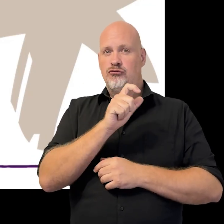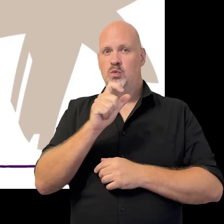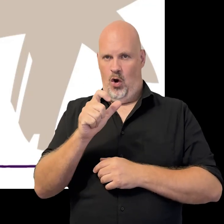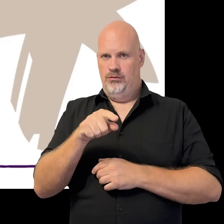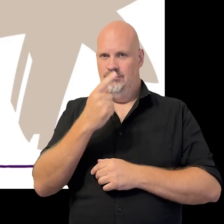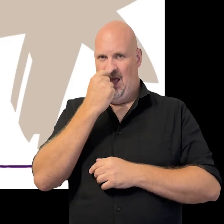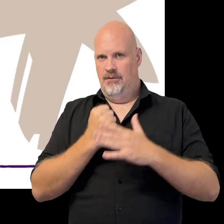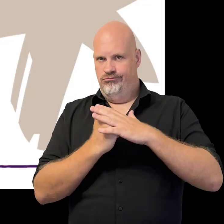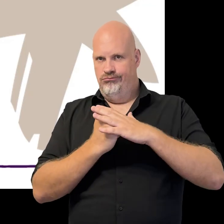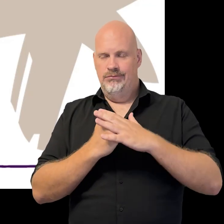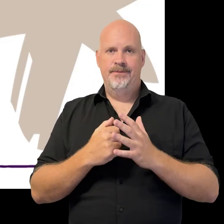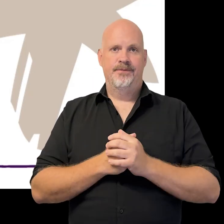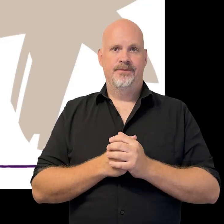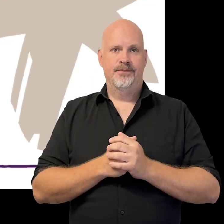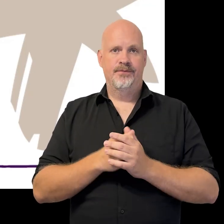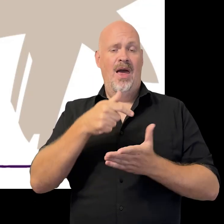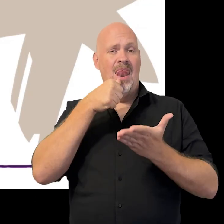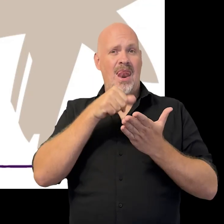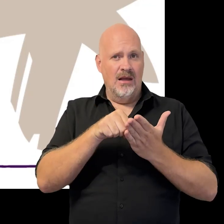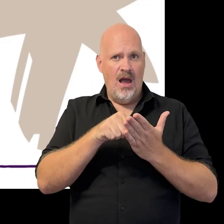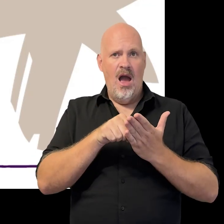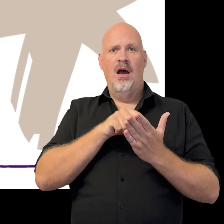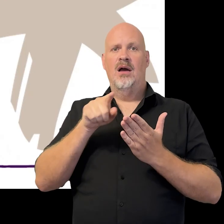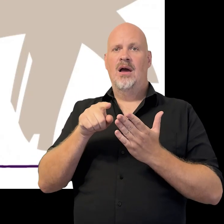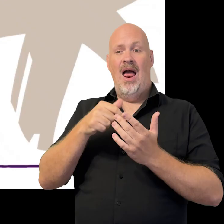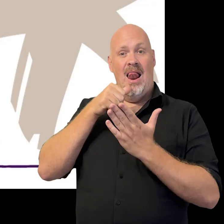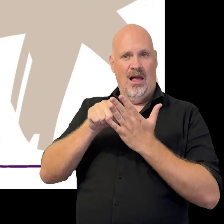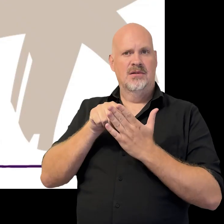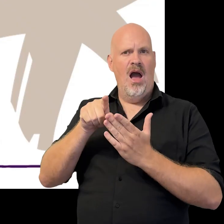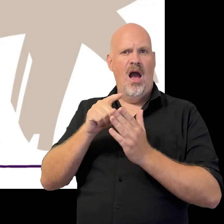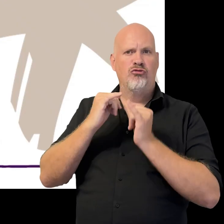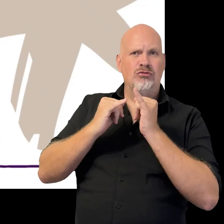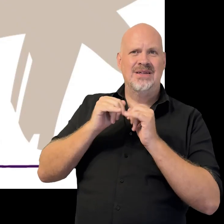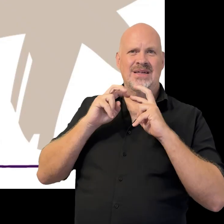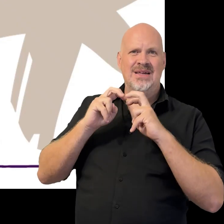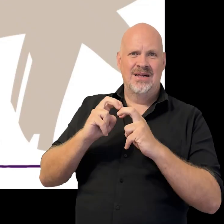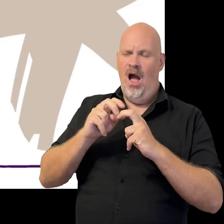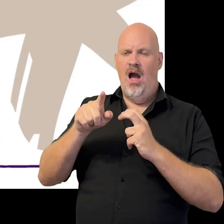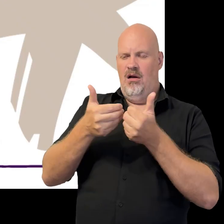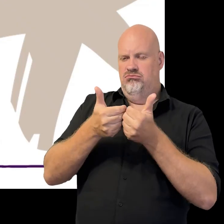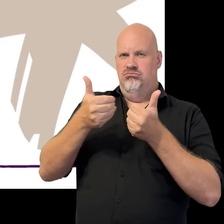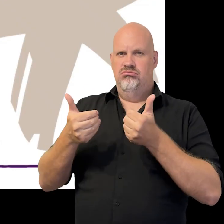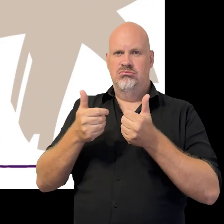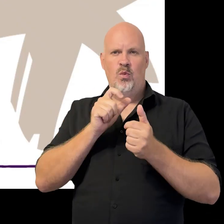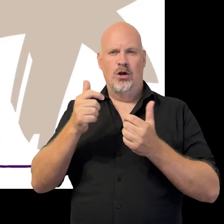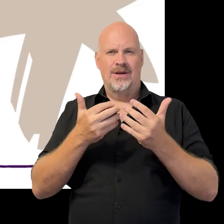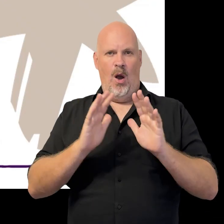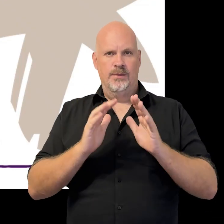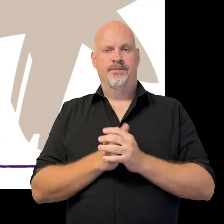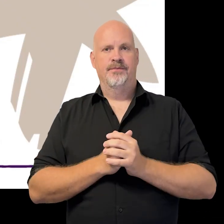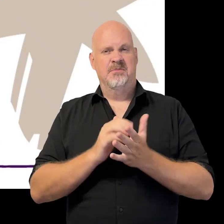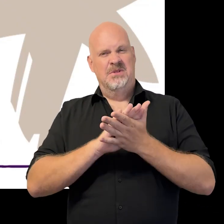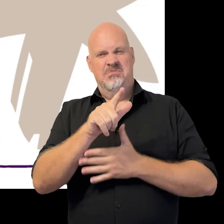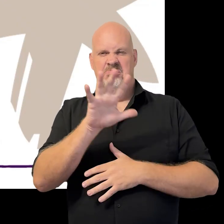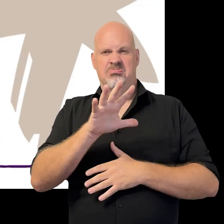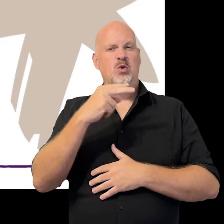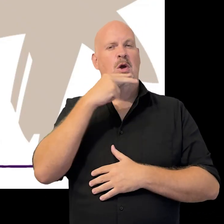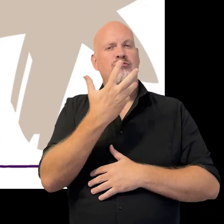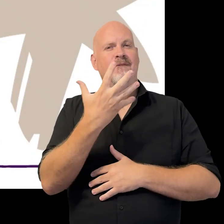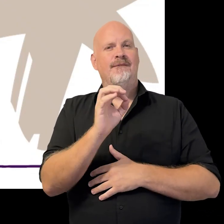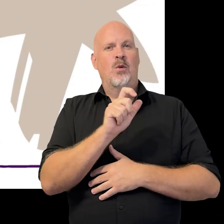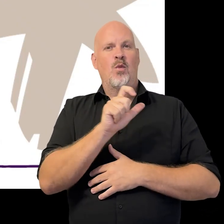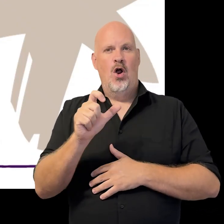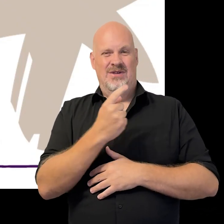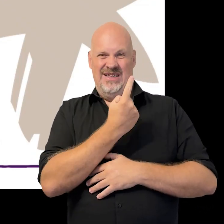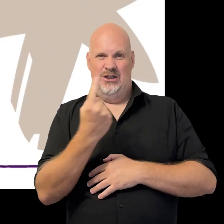be applying when we're looking at this unit. And by completing this unit then, these are what you